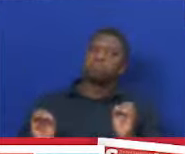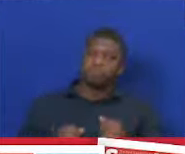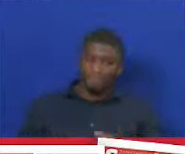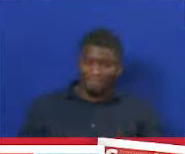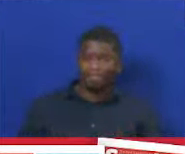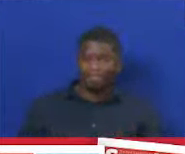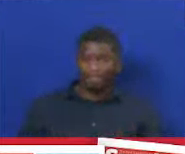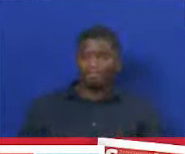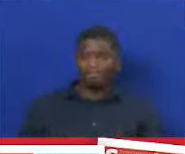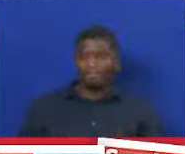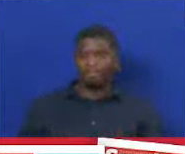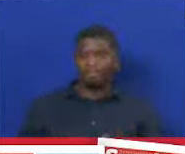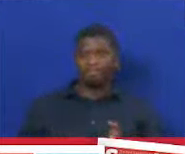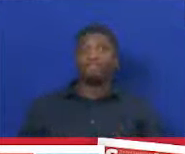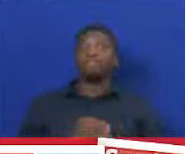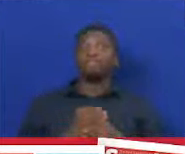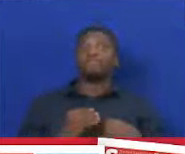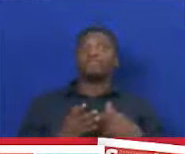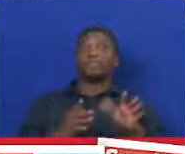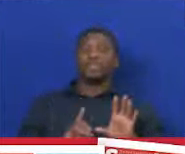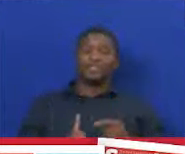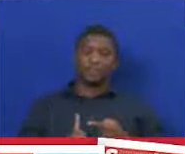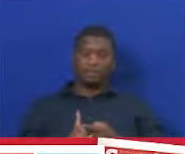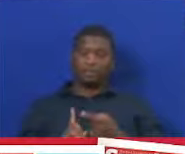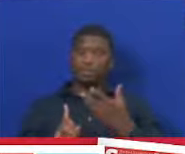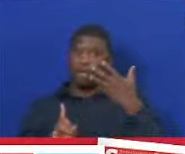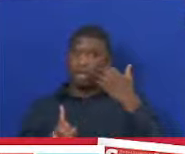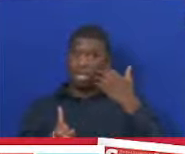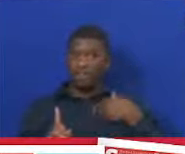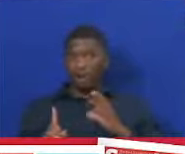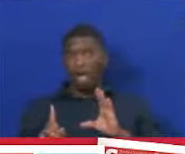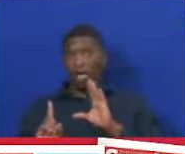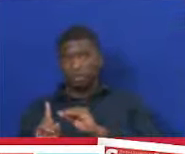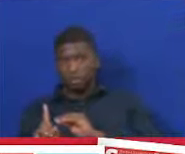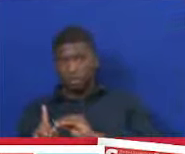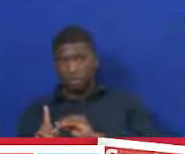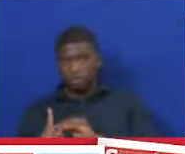Mr. Madlanga if he had any weapon,